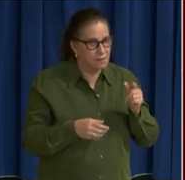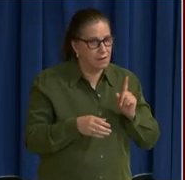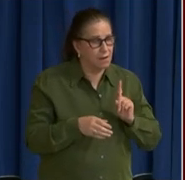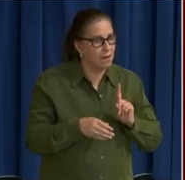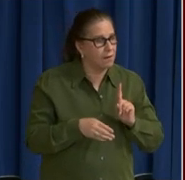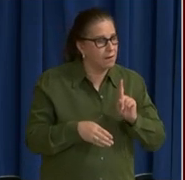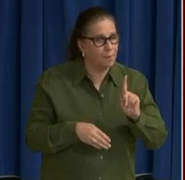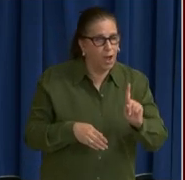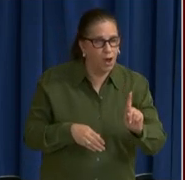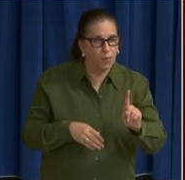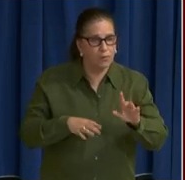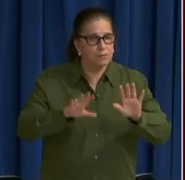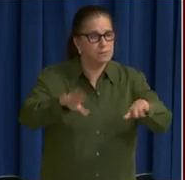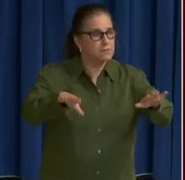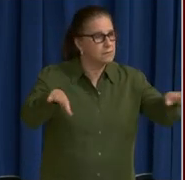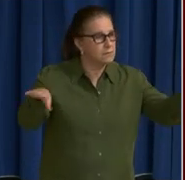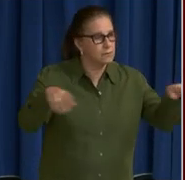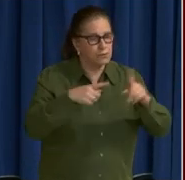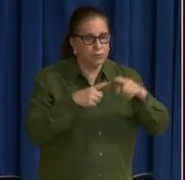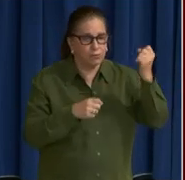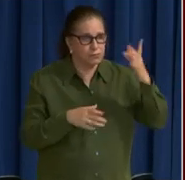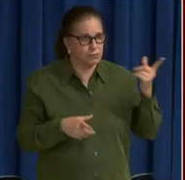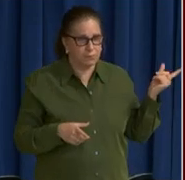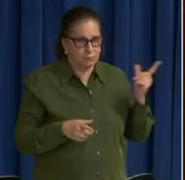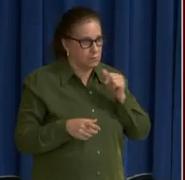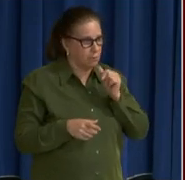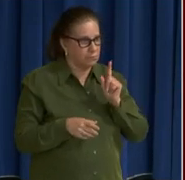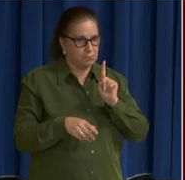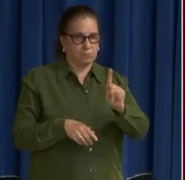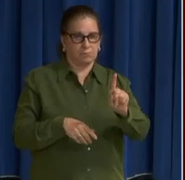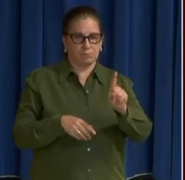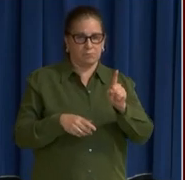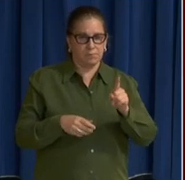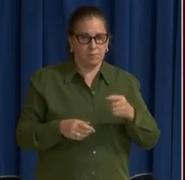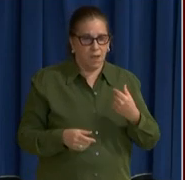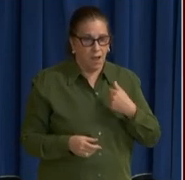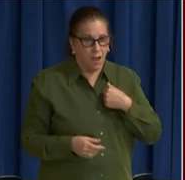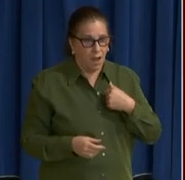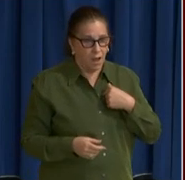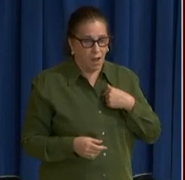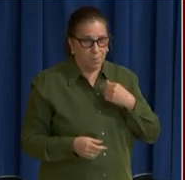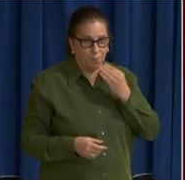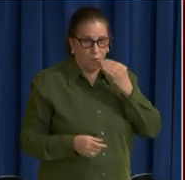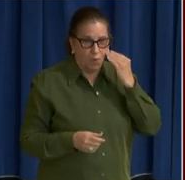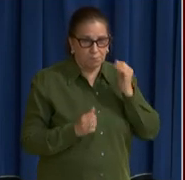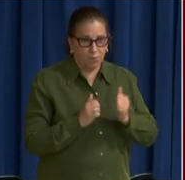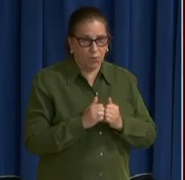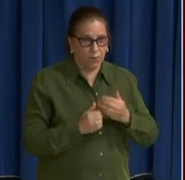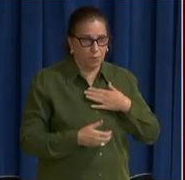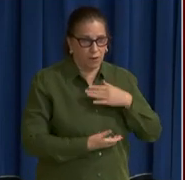I am at home with my 2-year-old daughter, and she's my first priority.